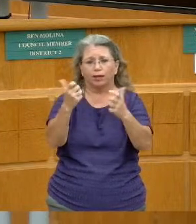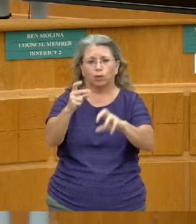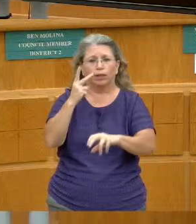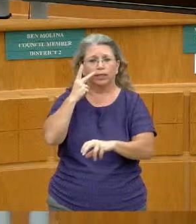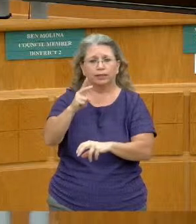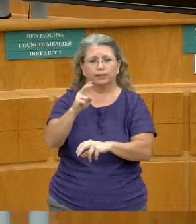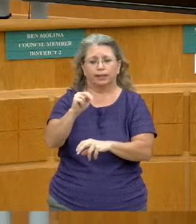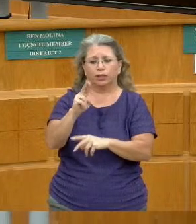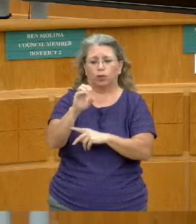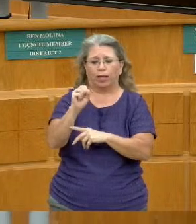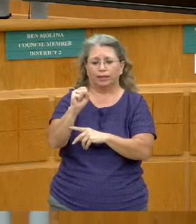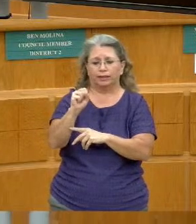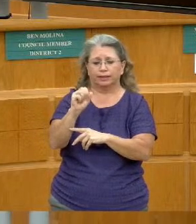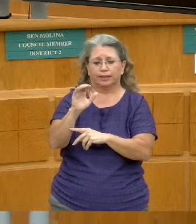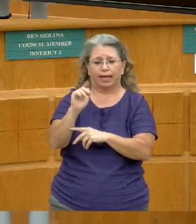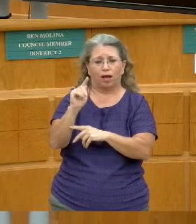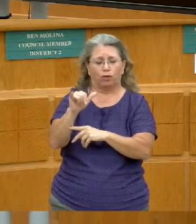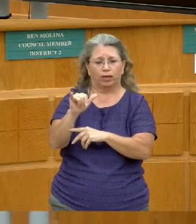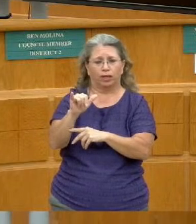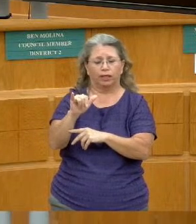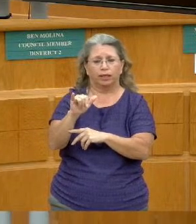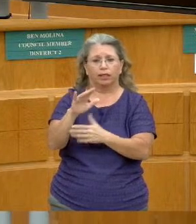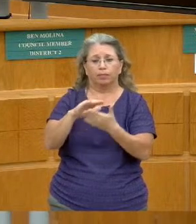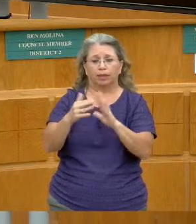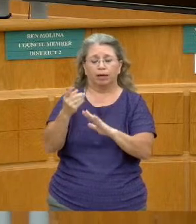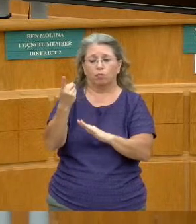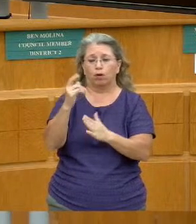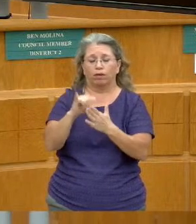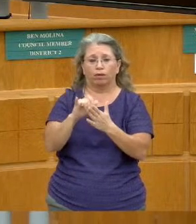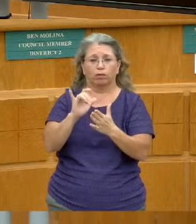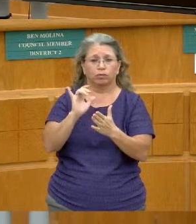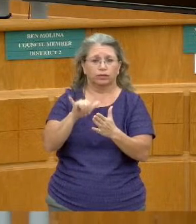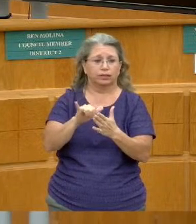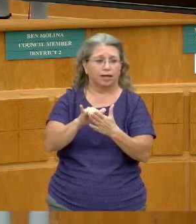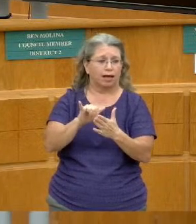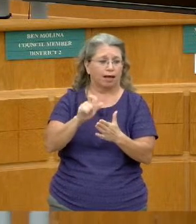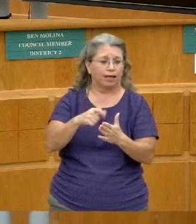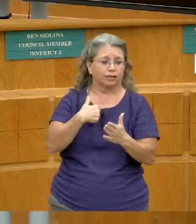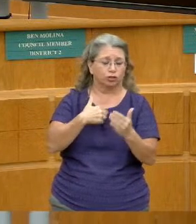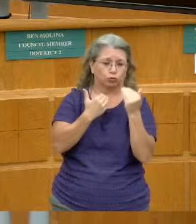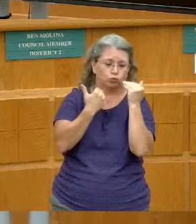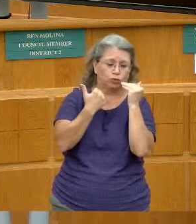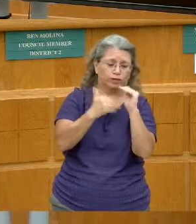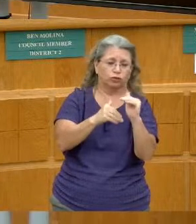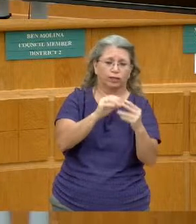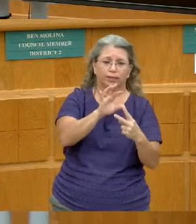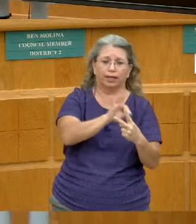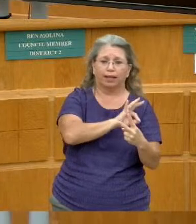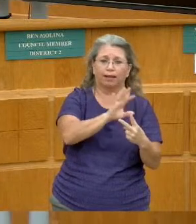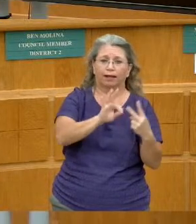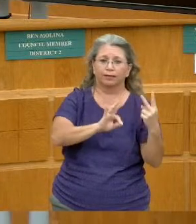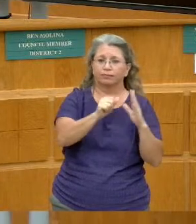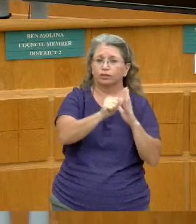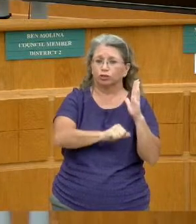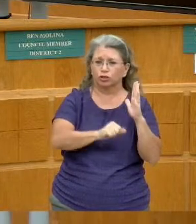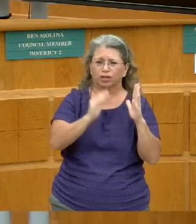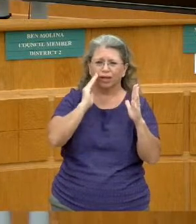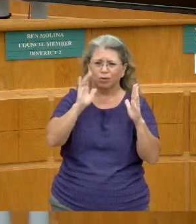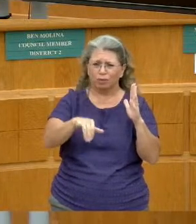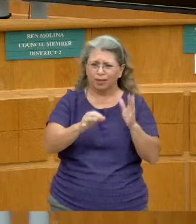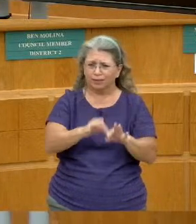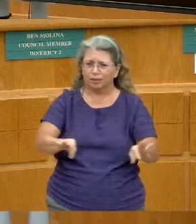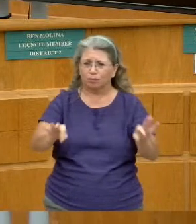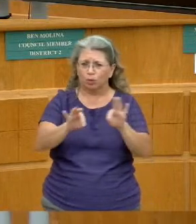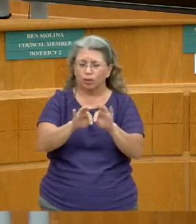County be one of those counties that has to restrict elective surgeries, because we know elective surgeries are important to our community. But we